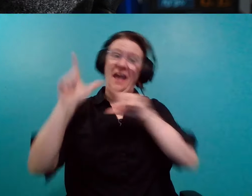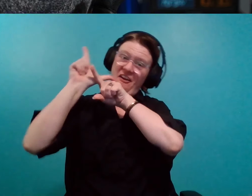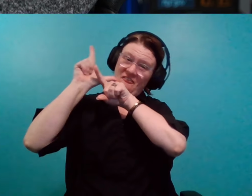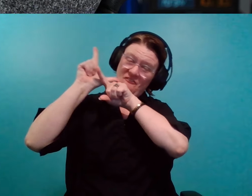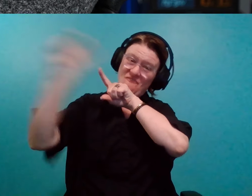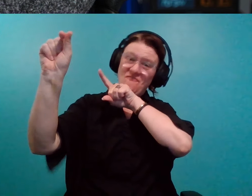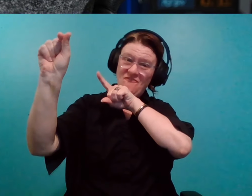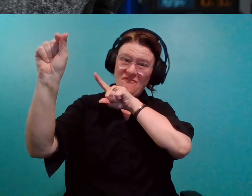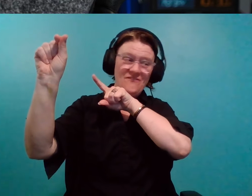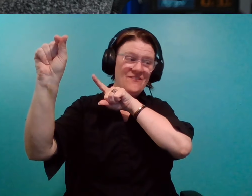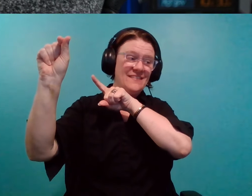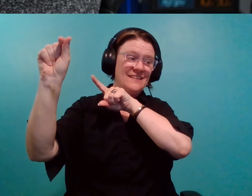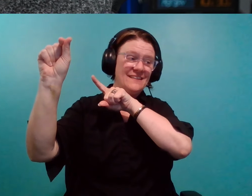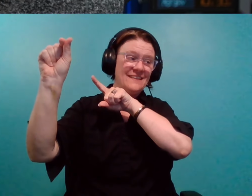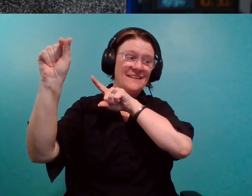lie